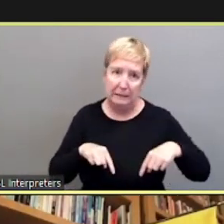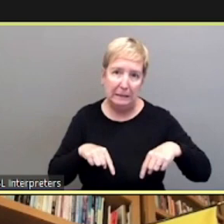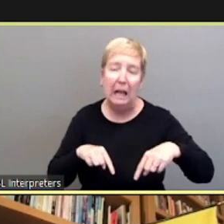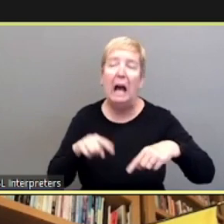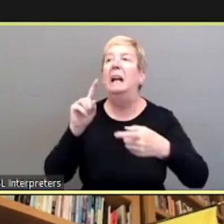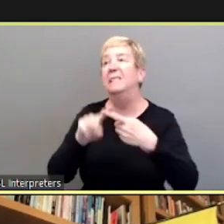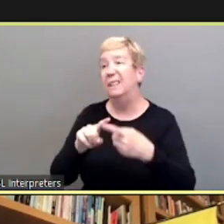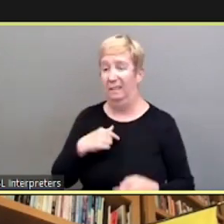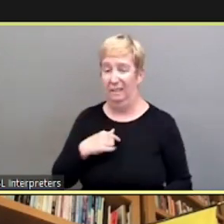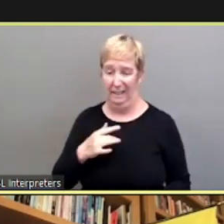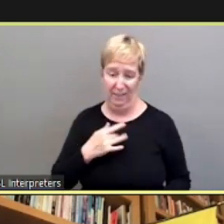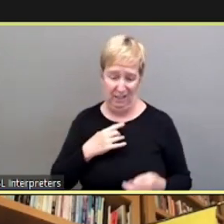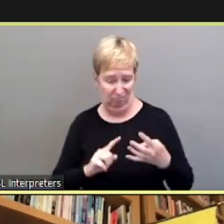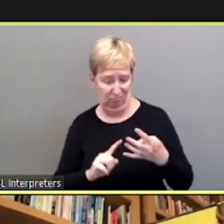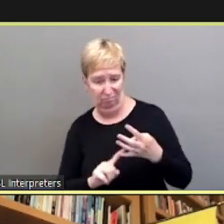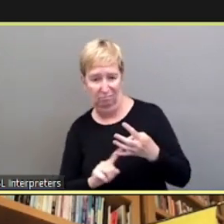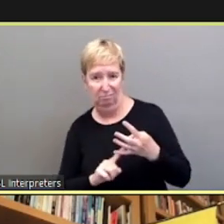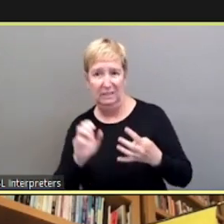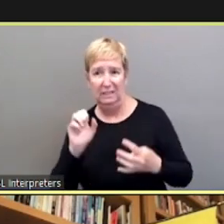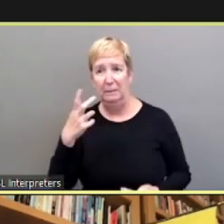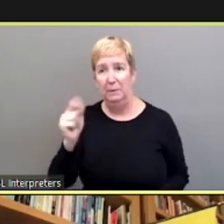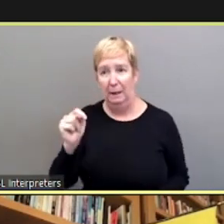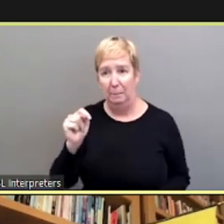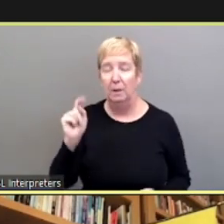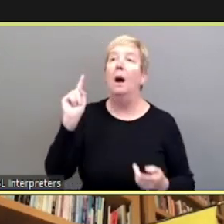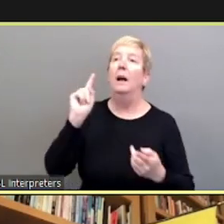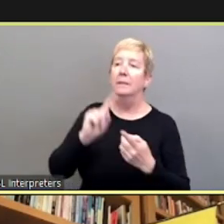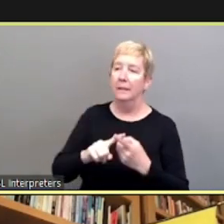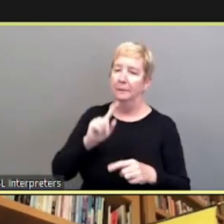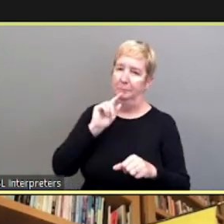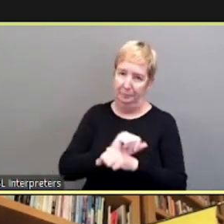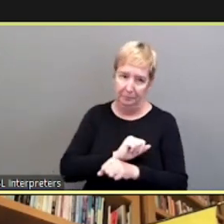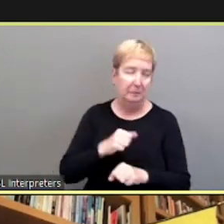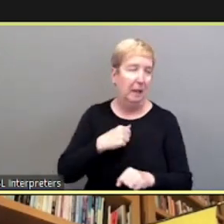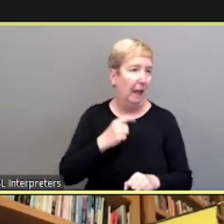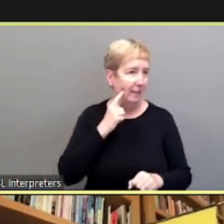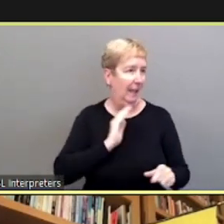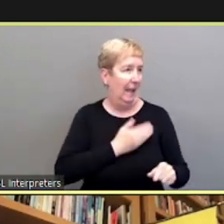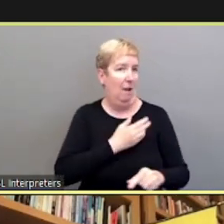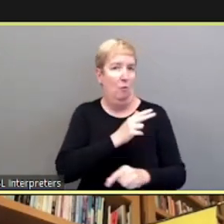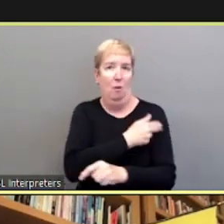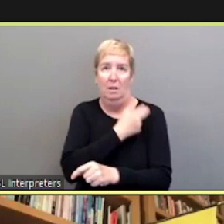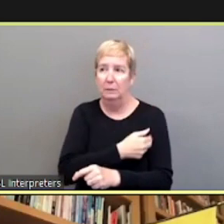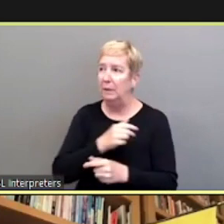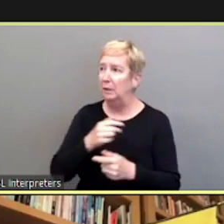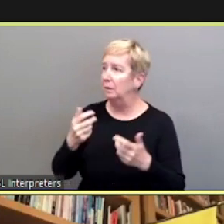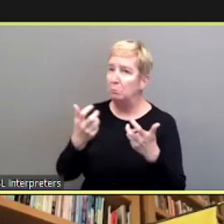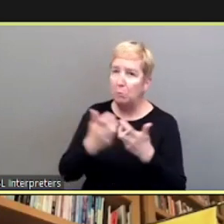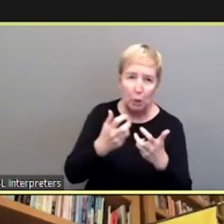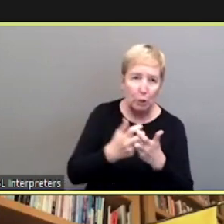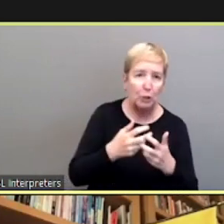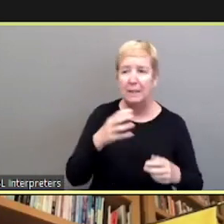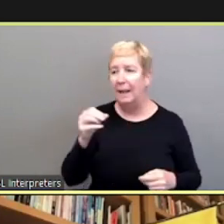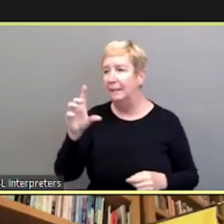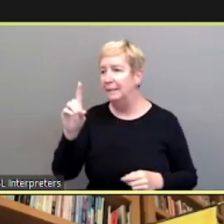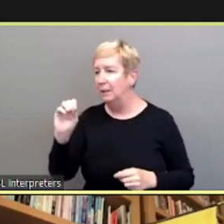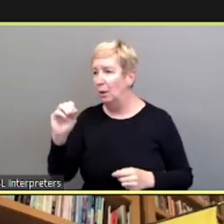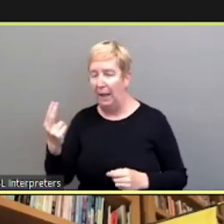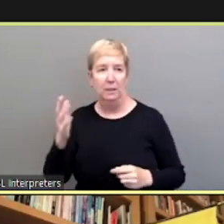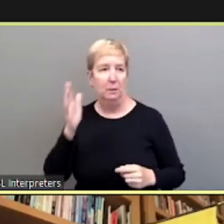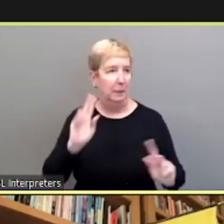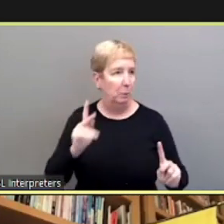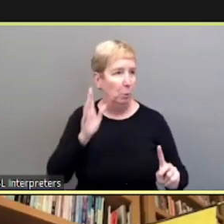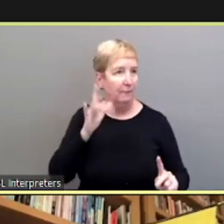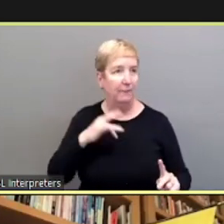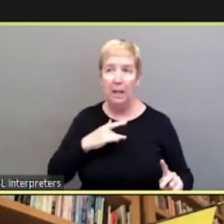to the end of September now, till I think our hospital partners will and DOH facilities will feel like we're actually